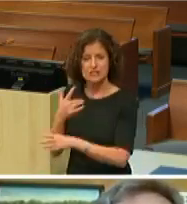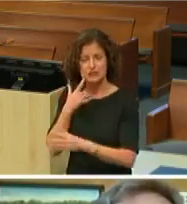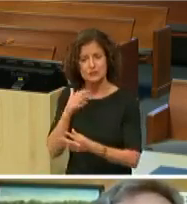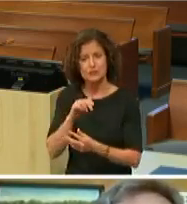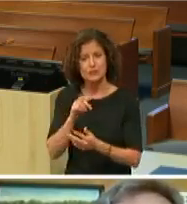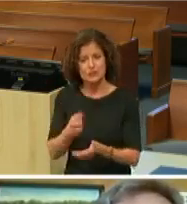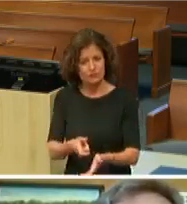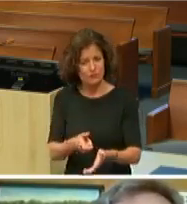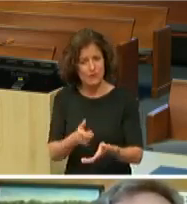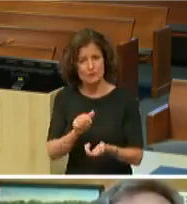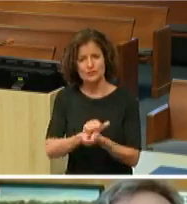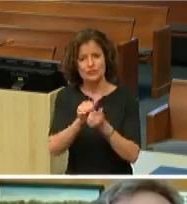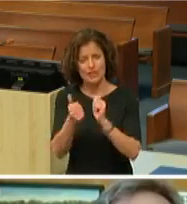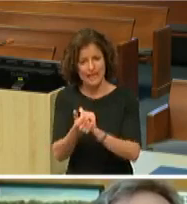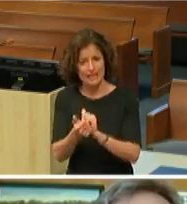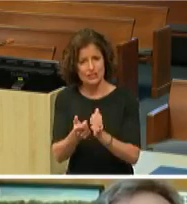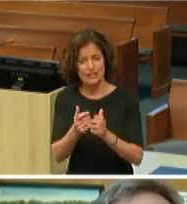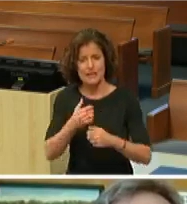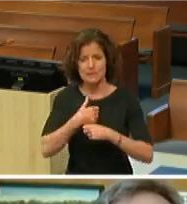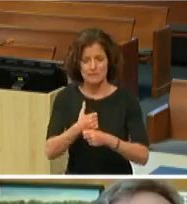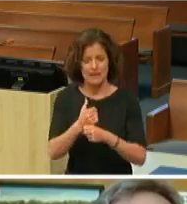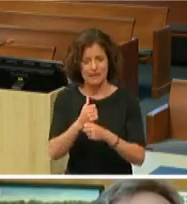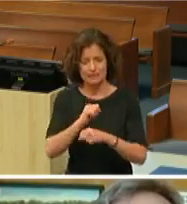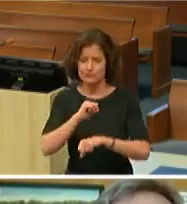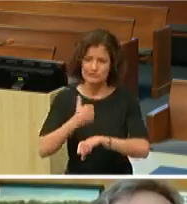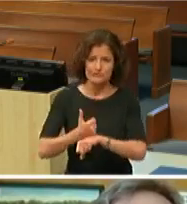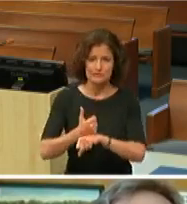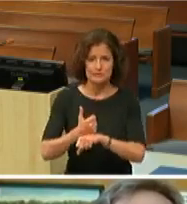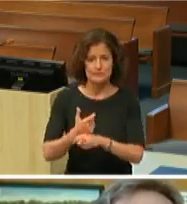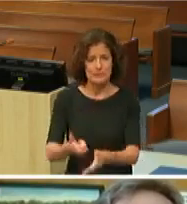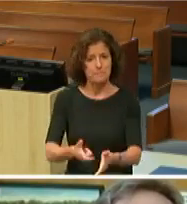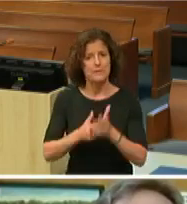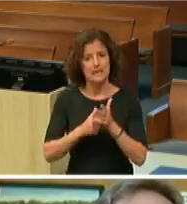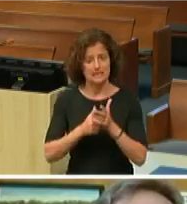changes from what we're currently doing.